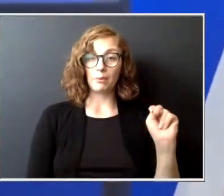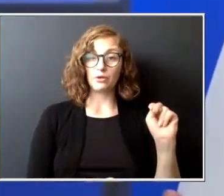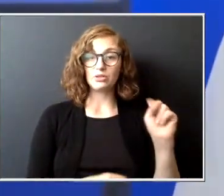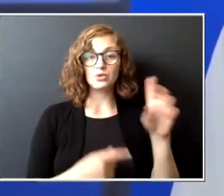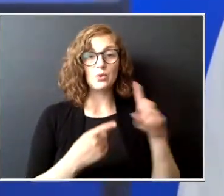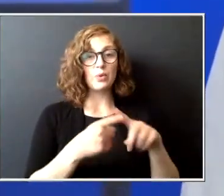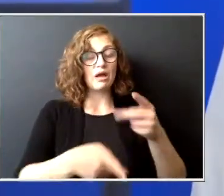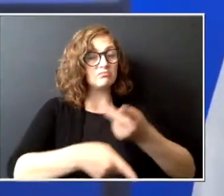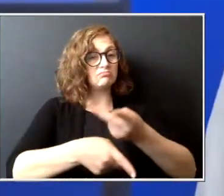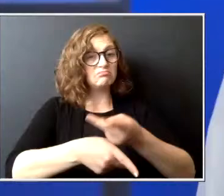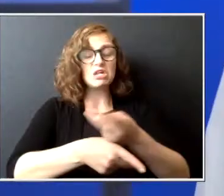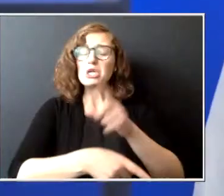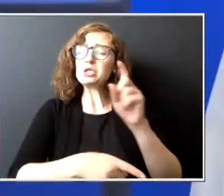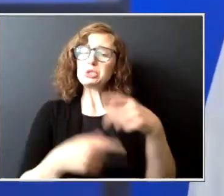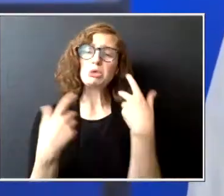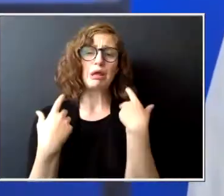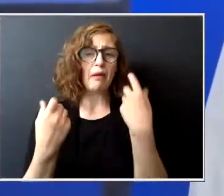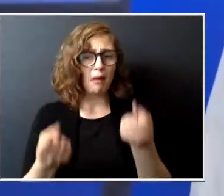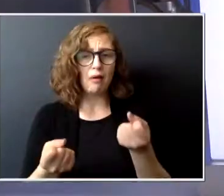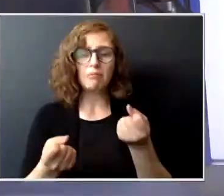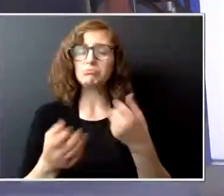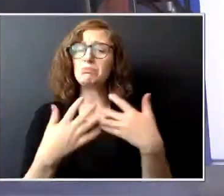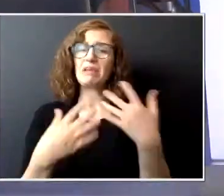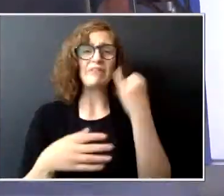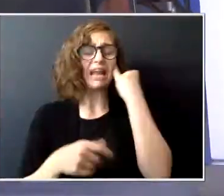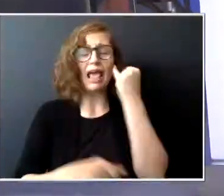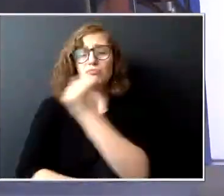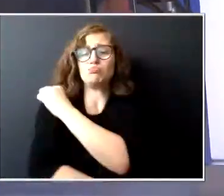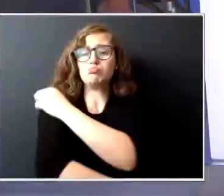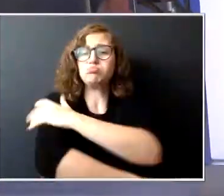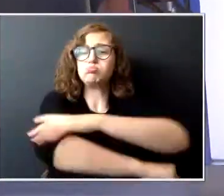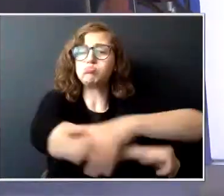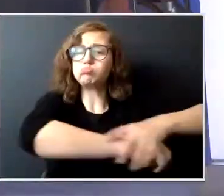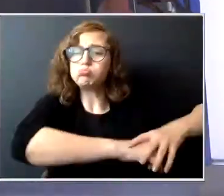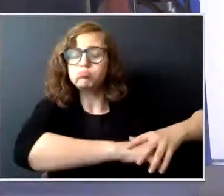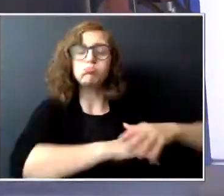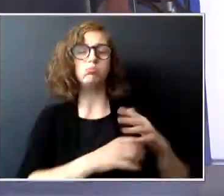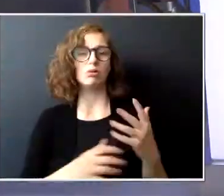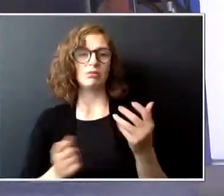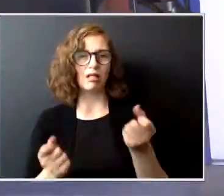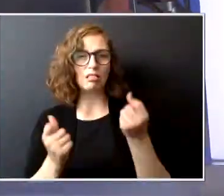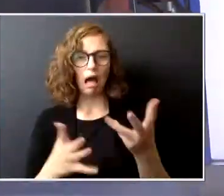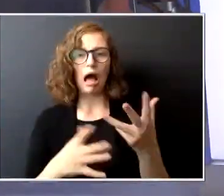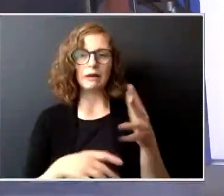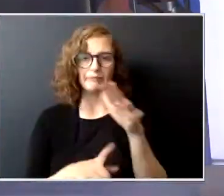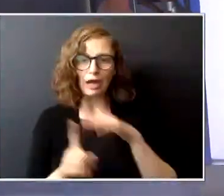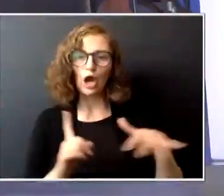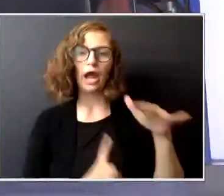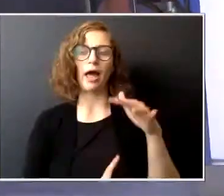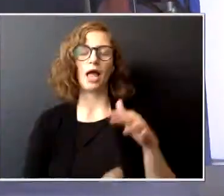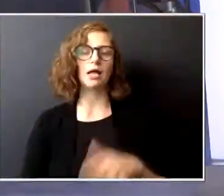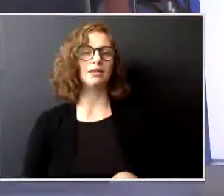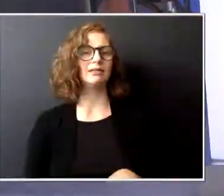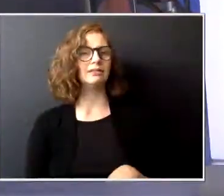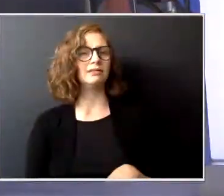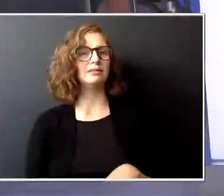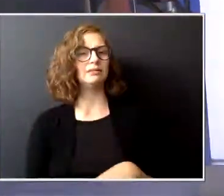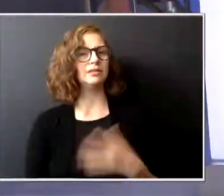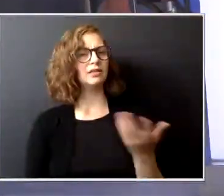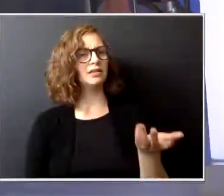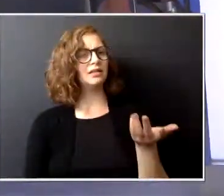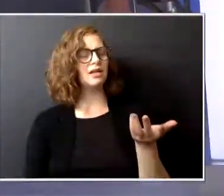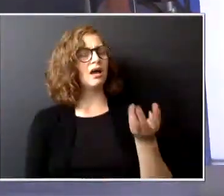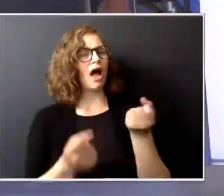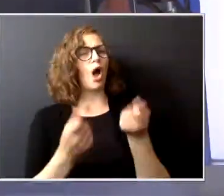area burn that Jordy had. So, just to say it out loud, what percentage of your total body area